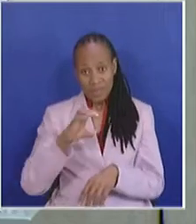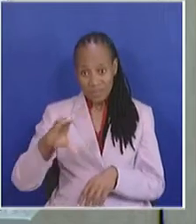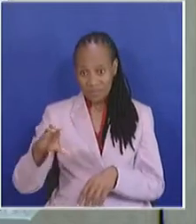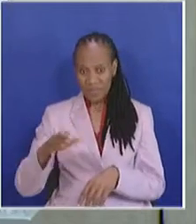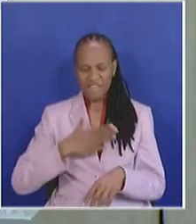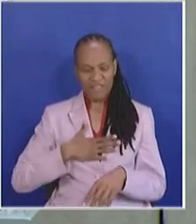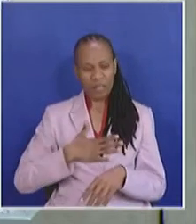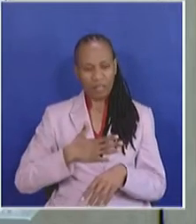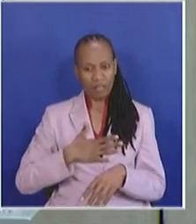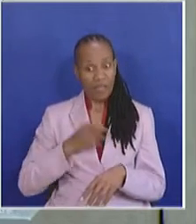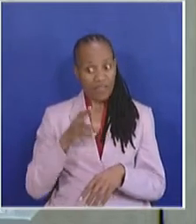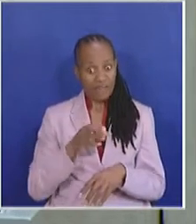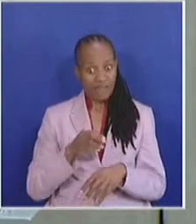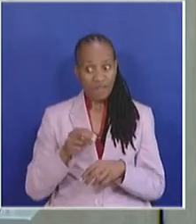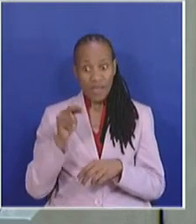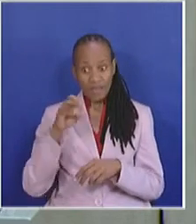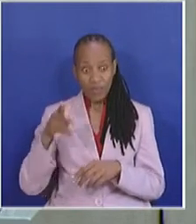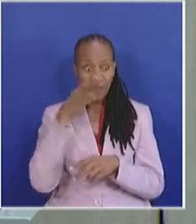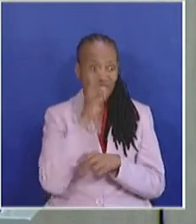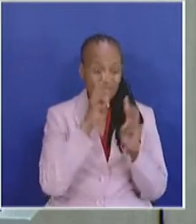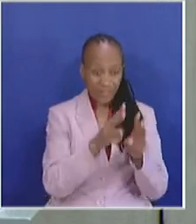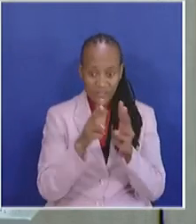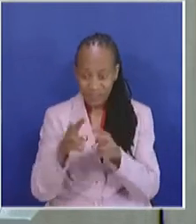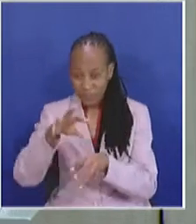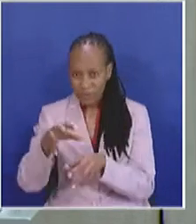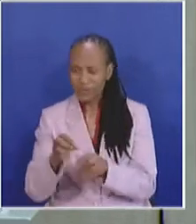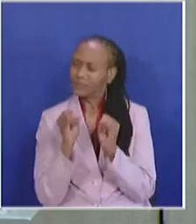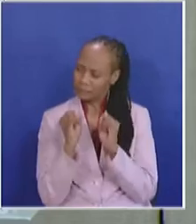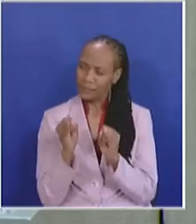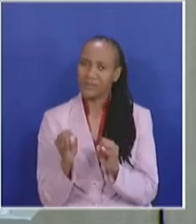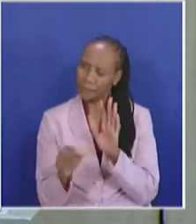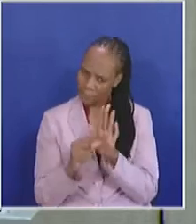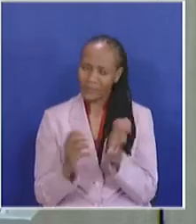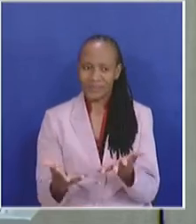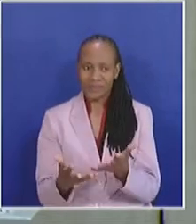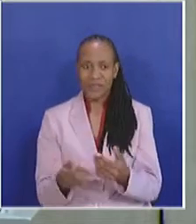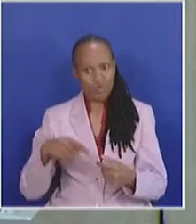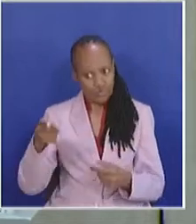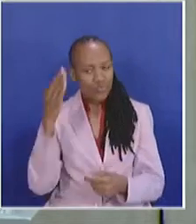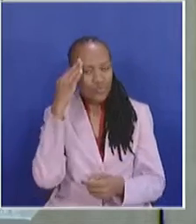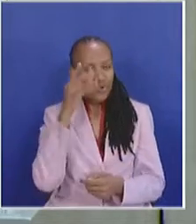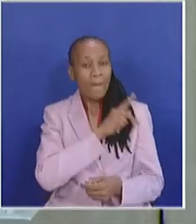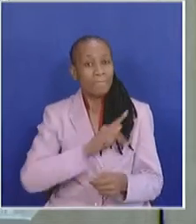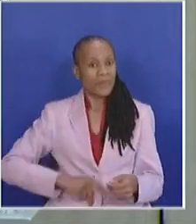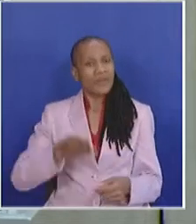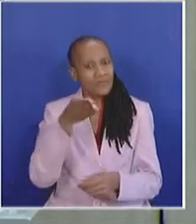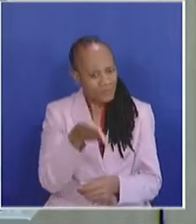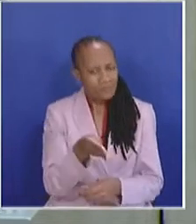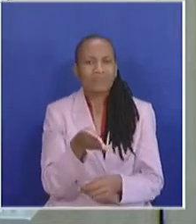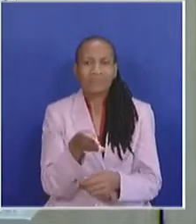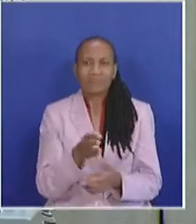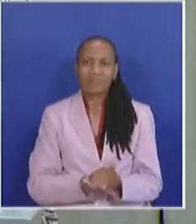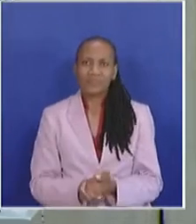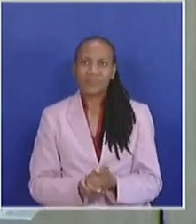very seriously. And you know that even the Premier has actually participated in these NCOP weeks. So it is